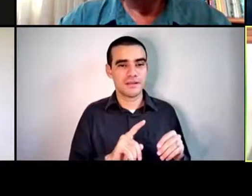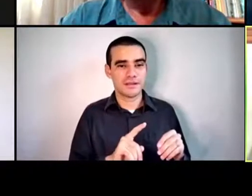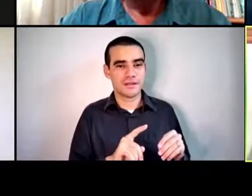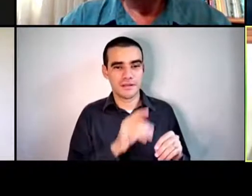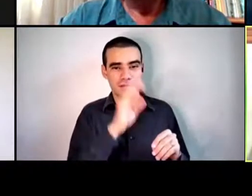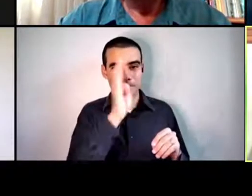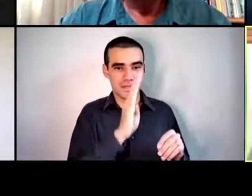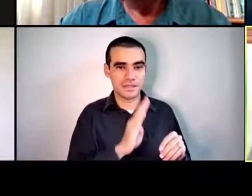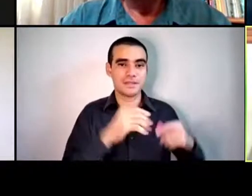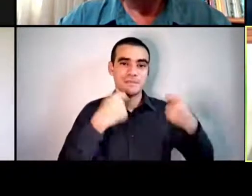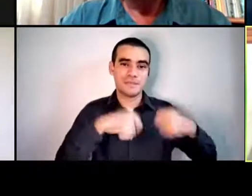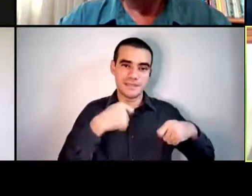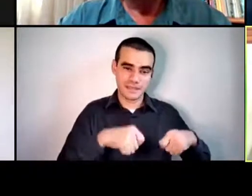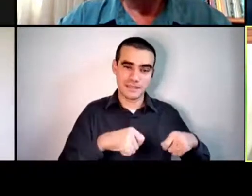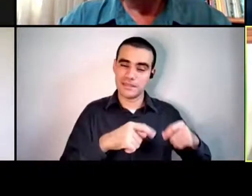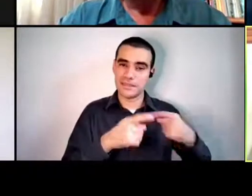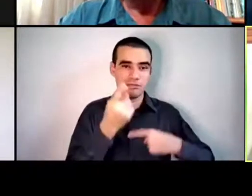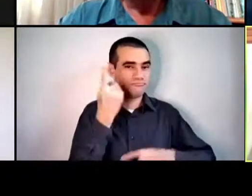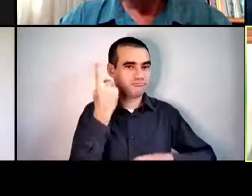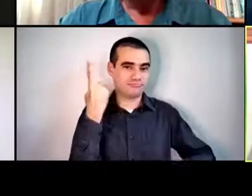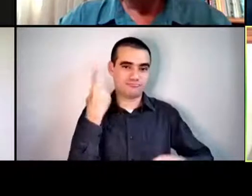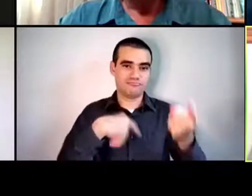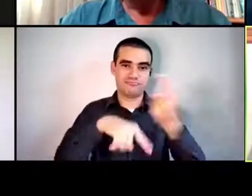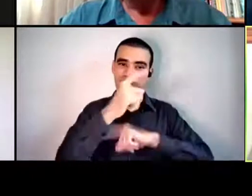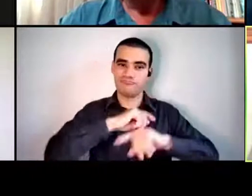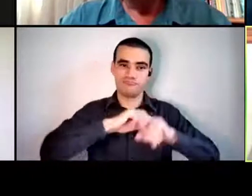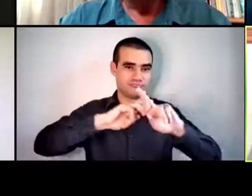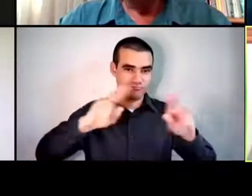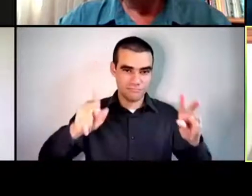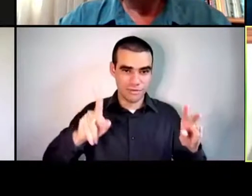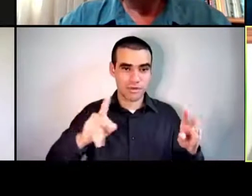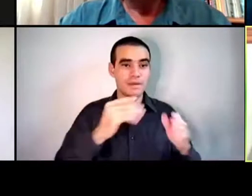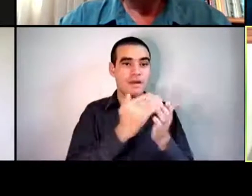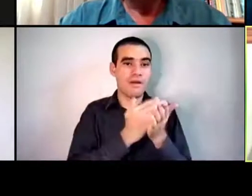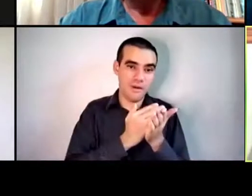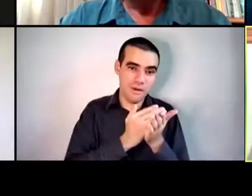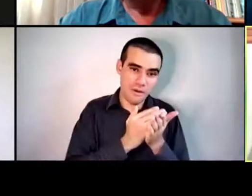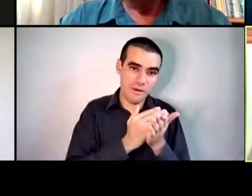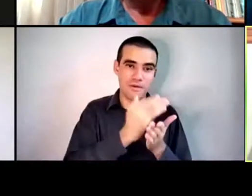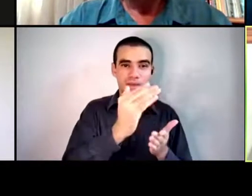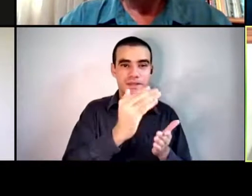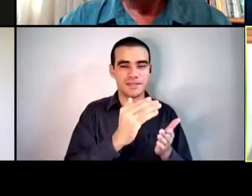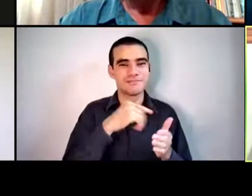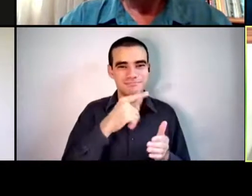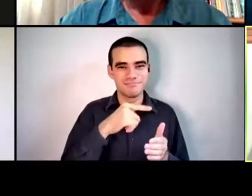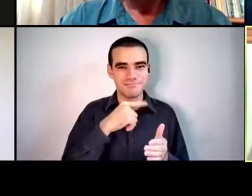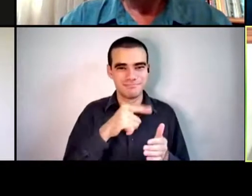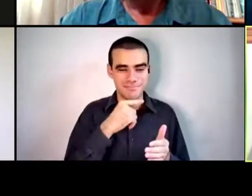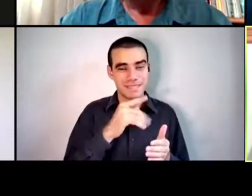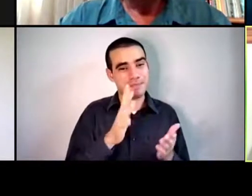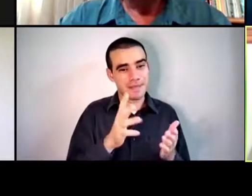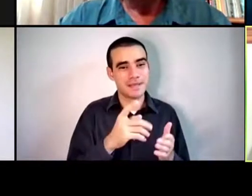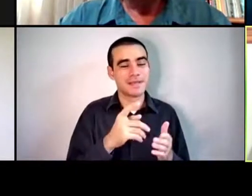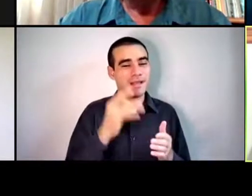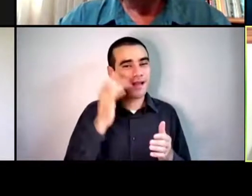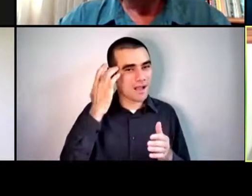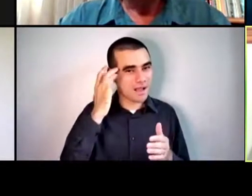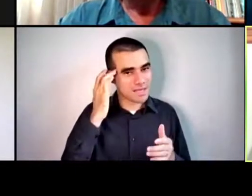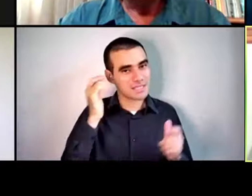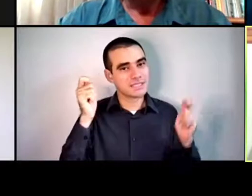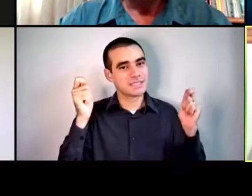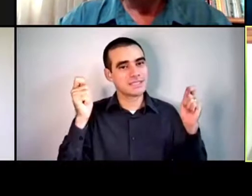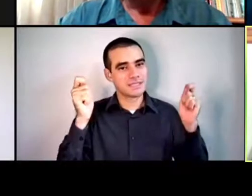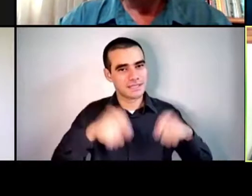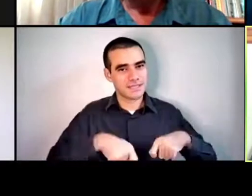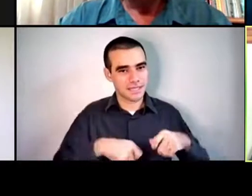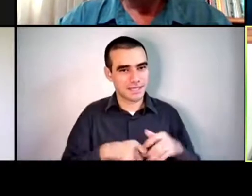in Brazil needs a real revolution, and not being possible to do that, we have a